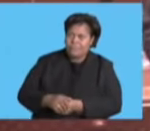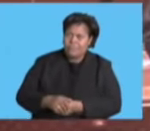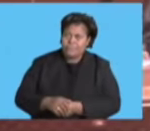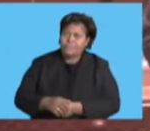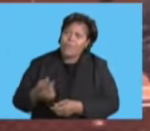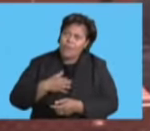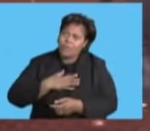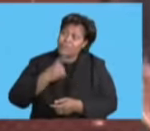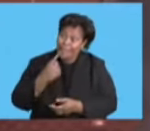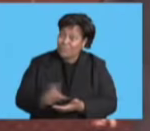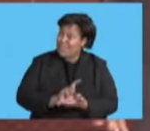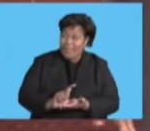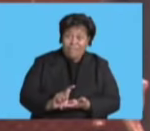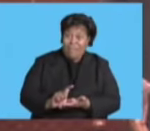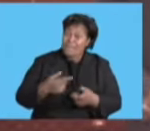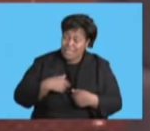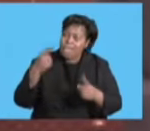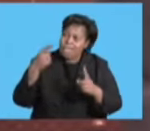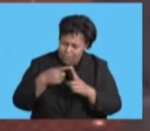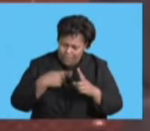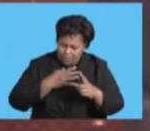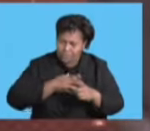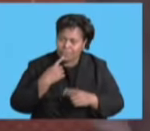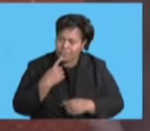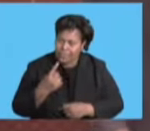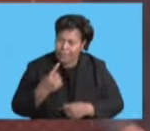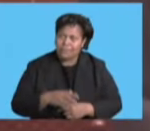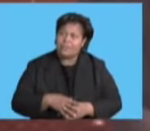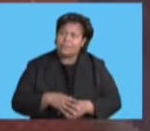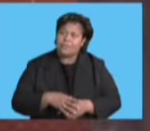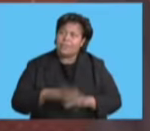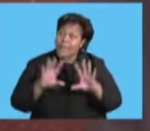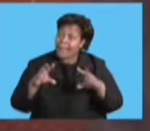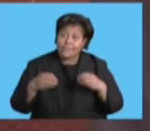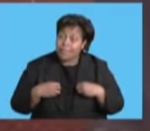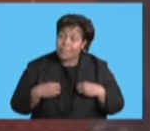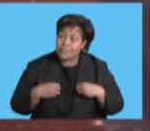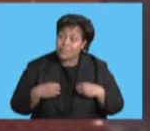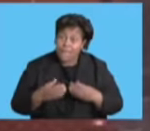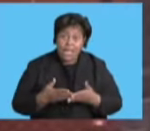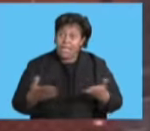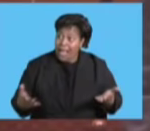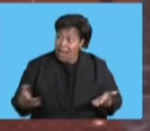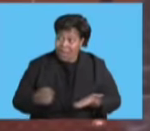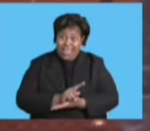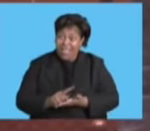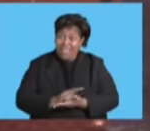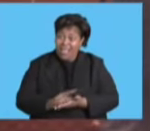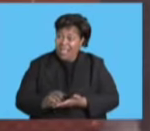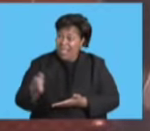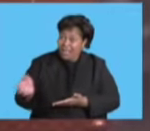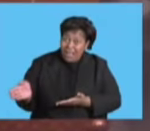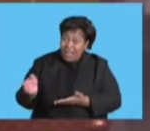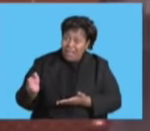clarified. That's the point I was trying to make. Accepted And now, late Speaker, the Honourable Government Whip during the